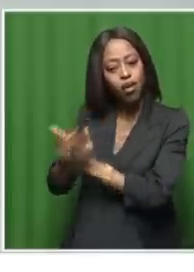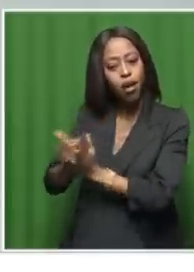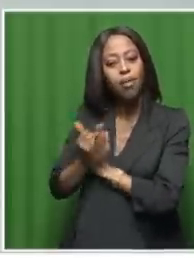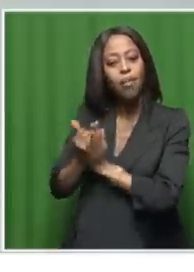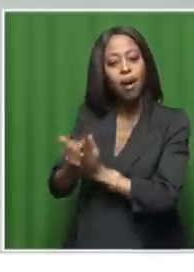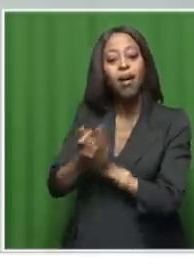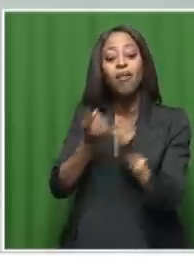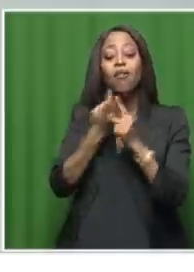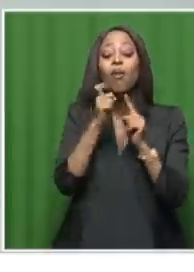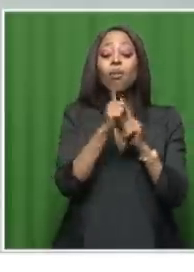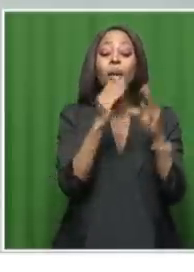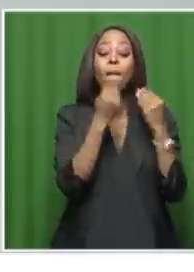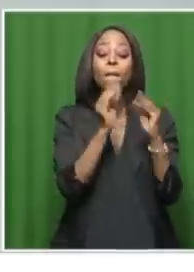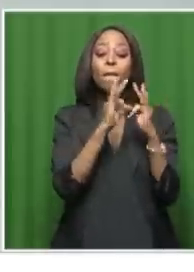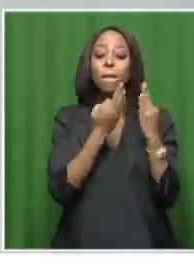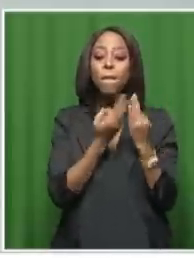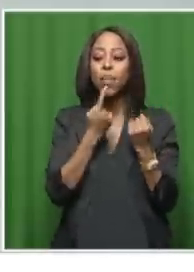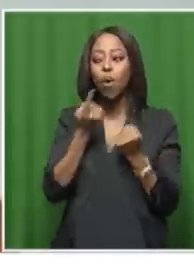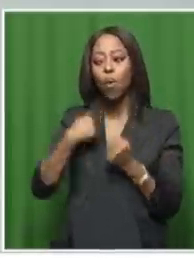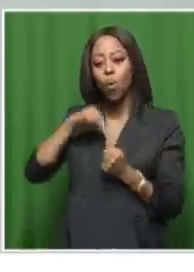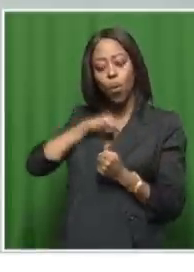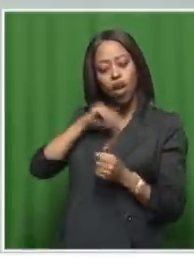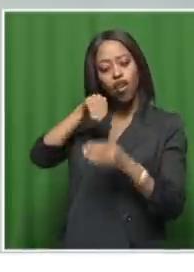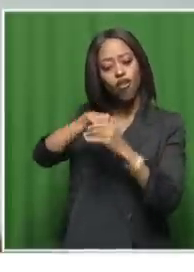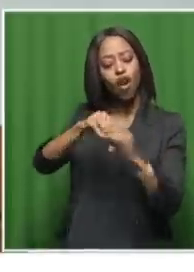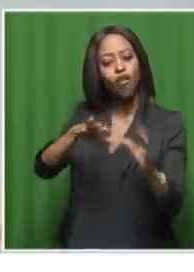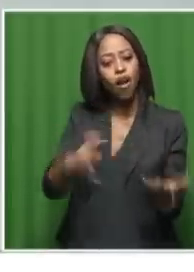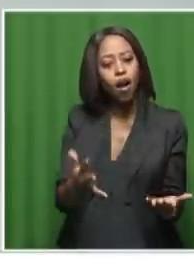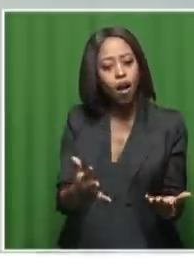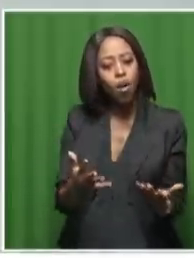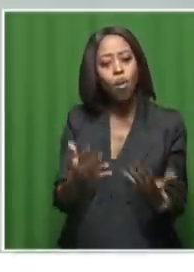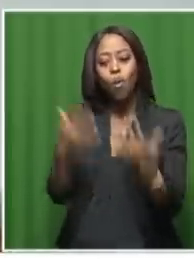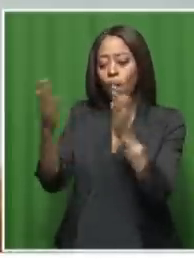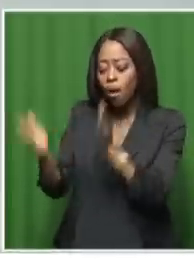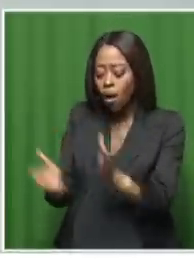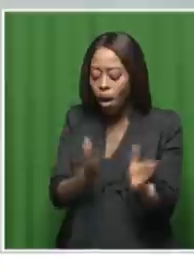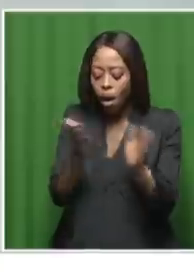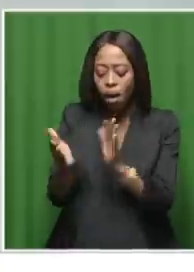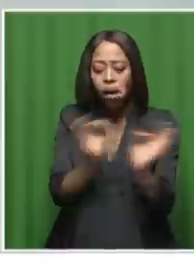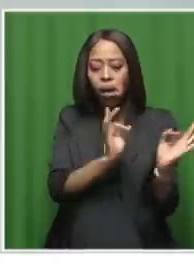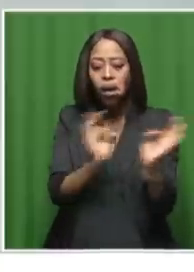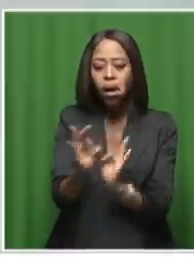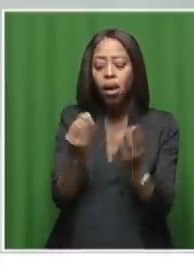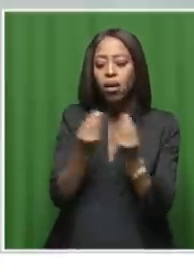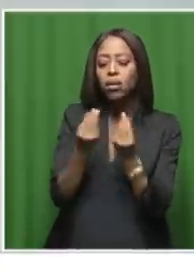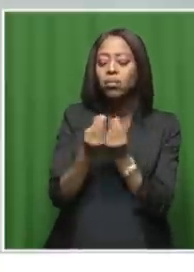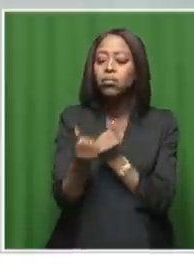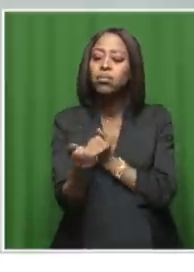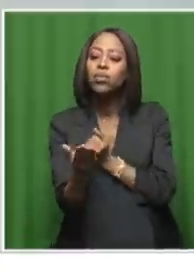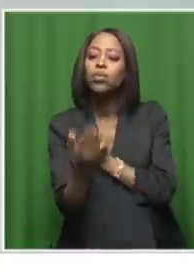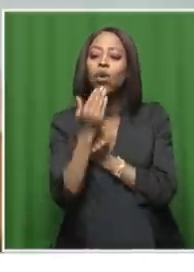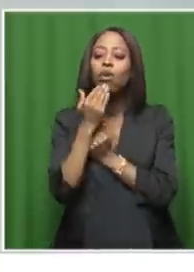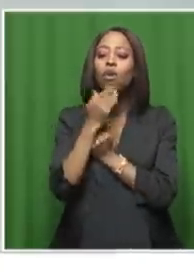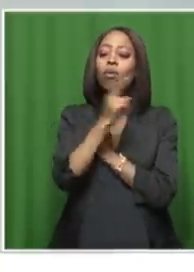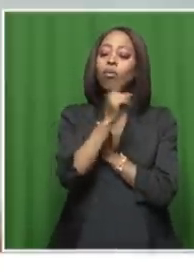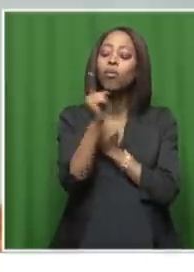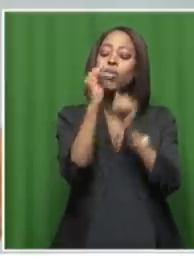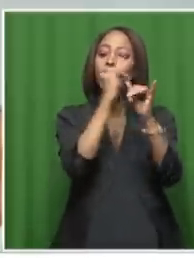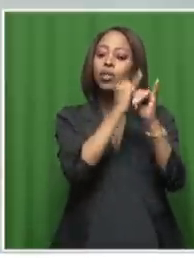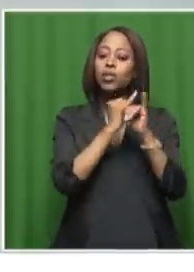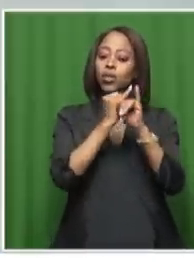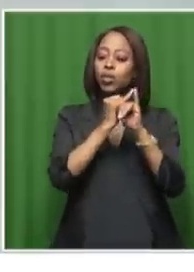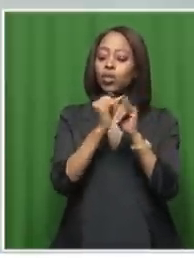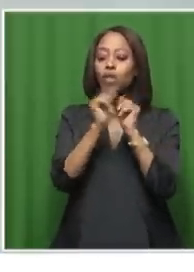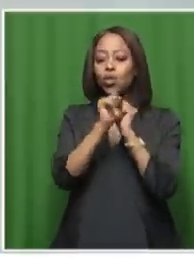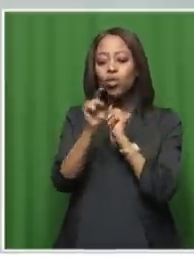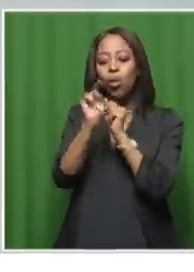Forum to say, how do we play a role in coordinating all these efforts that are offered by our constituency,